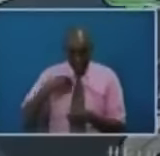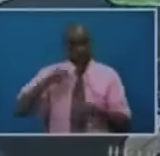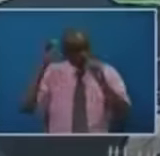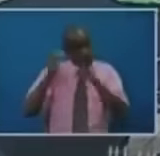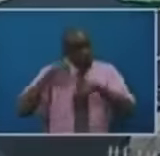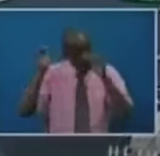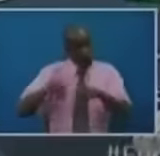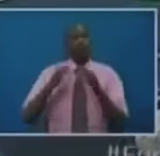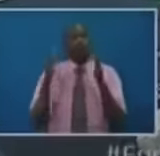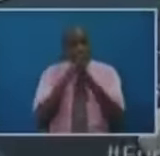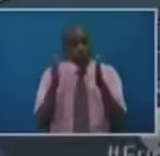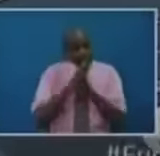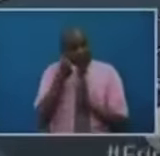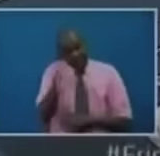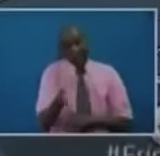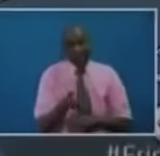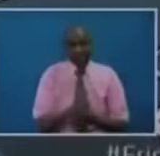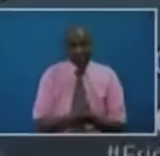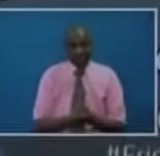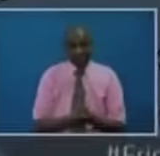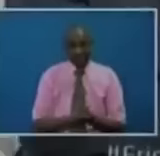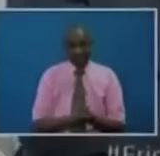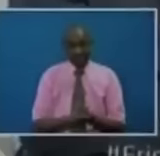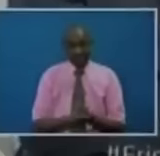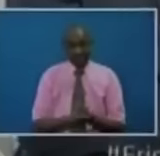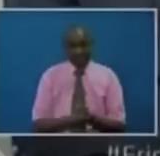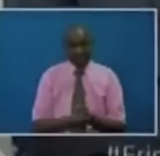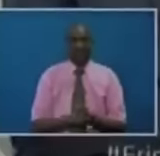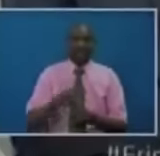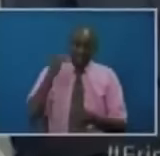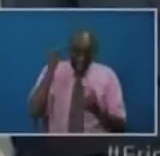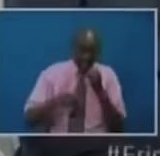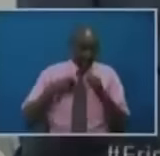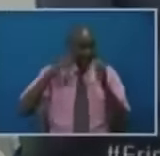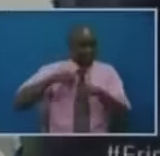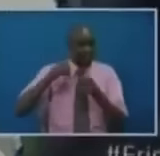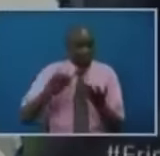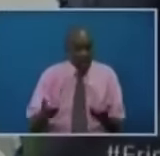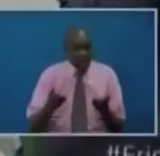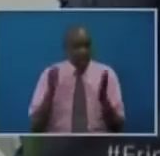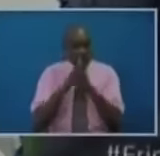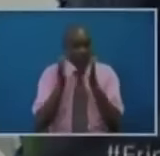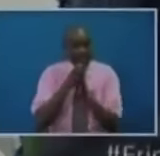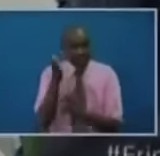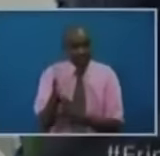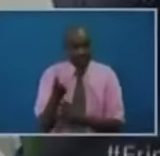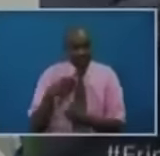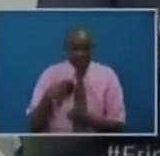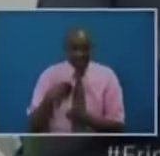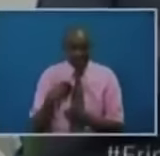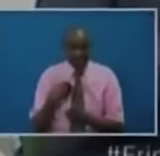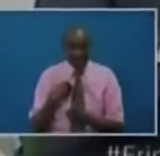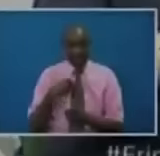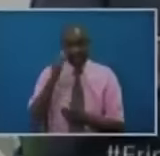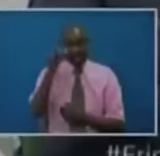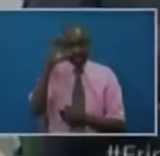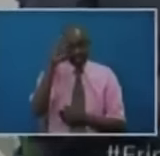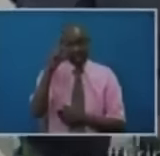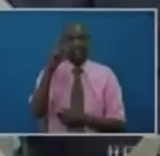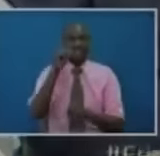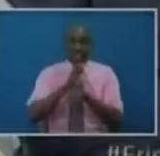really? For 3 years, yeah. Okay. My last pit ratting that I dug is in Magumu at ACK